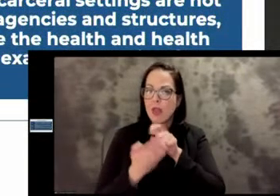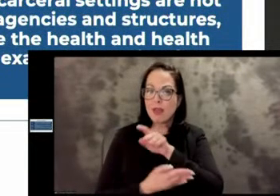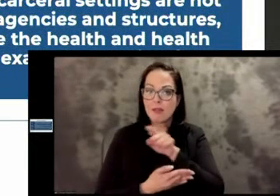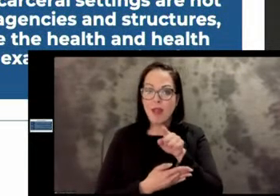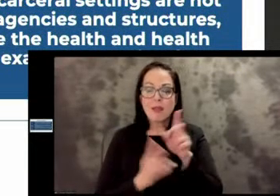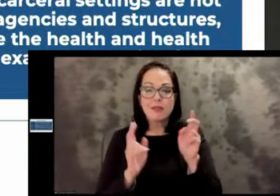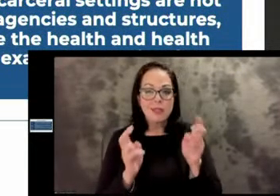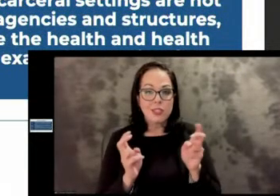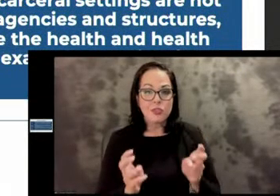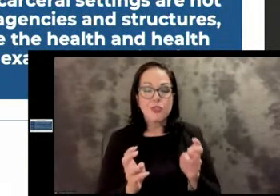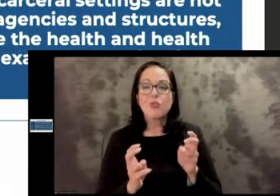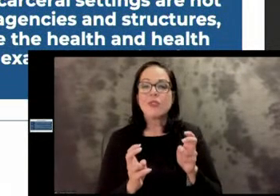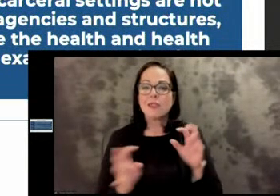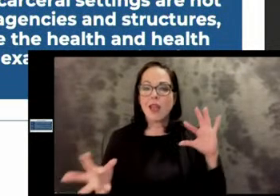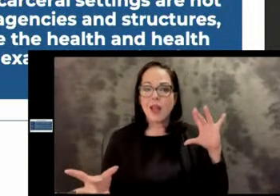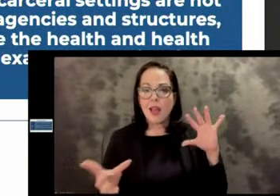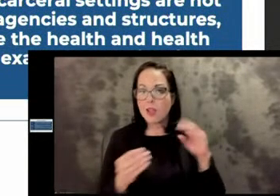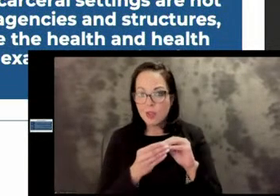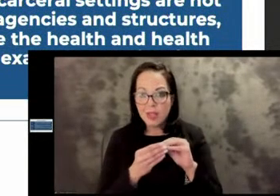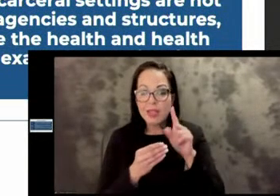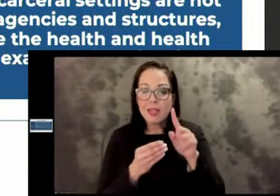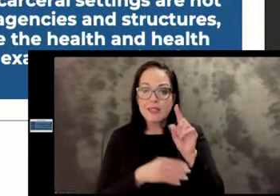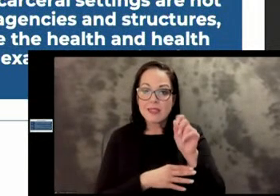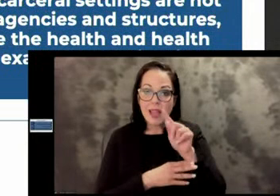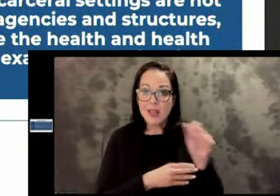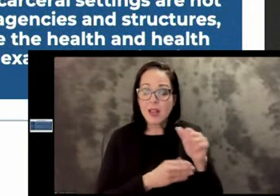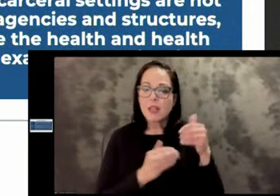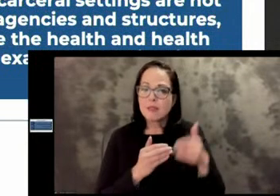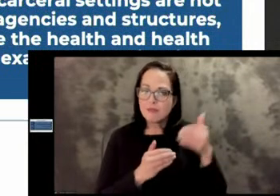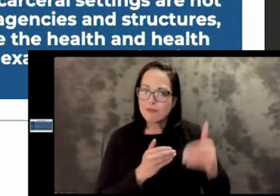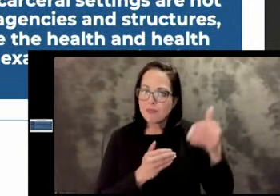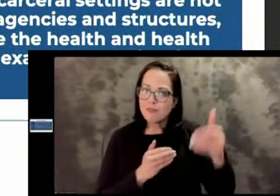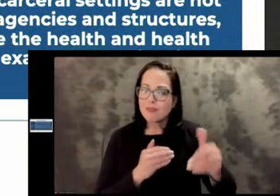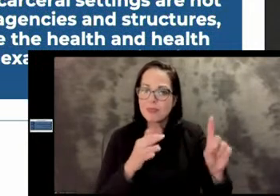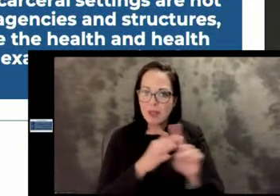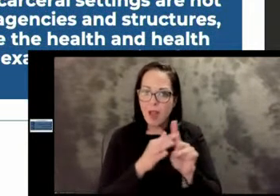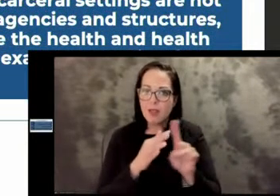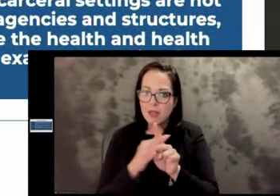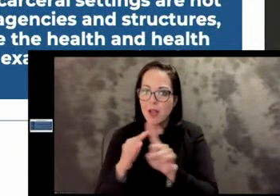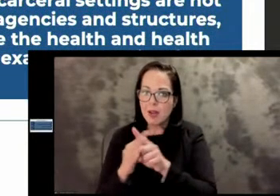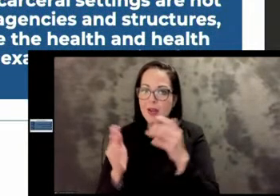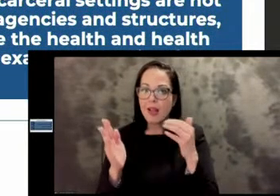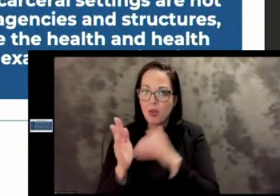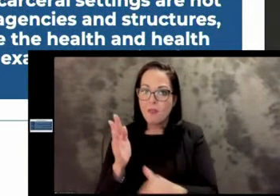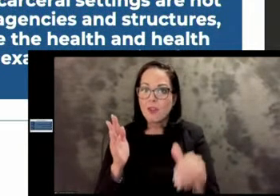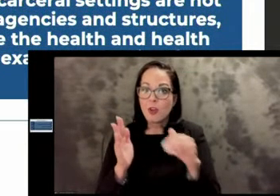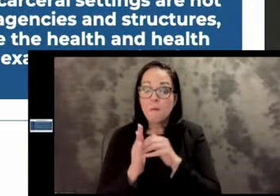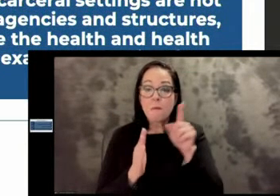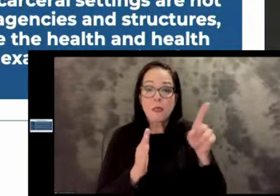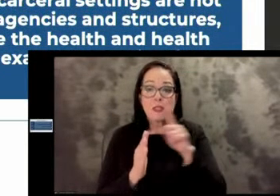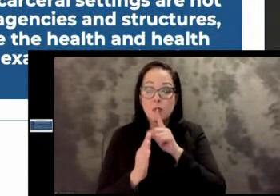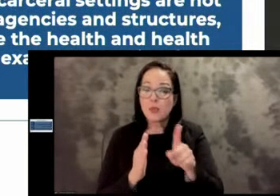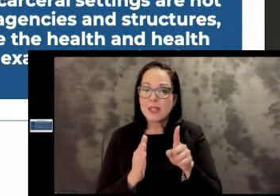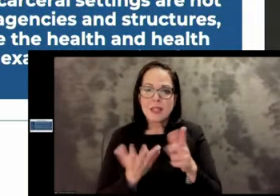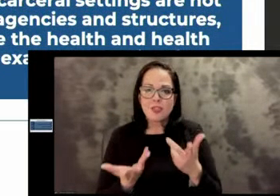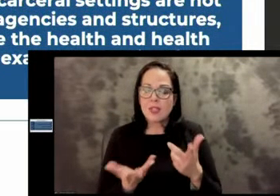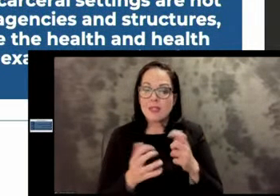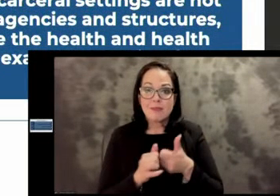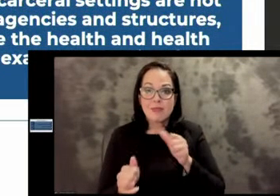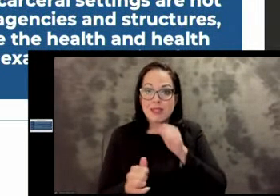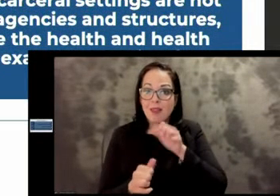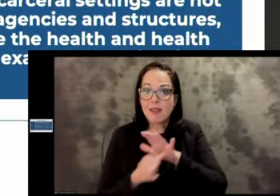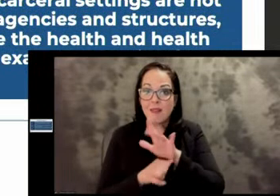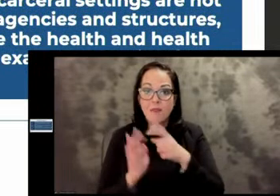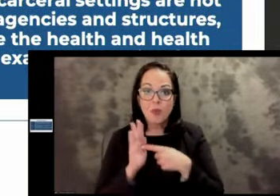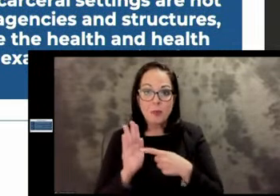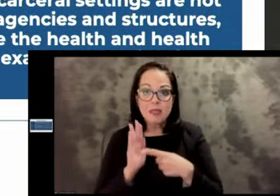of aggregated data. Again, this continues to come up and it will be a focus of this task force. And really a lack of representation of